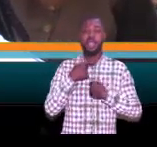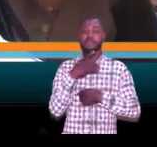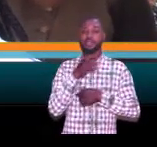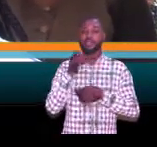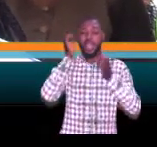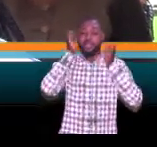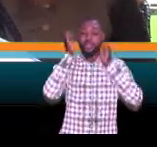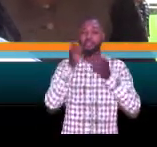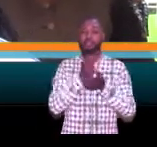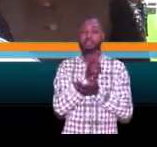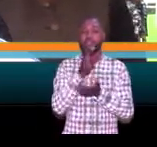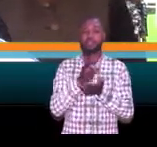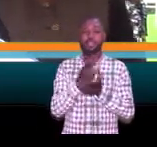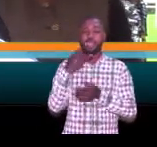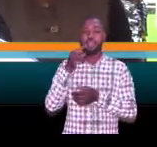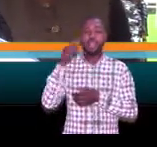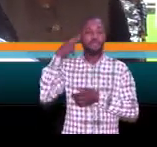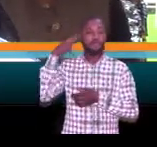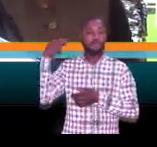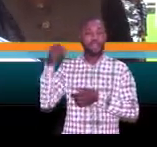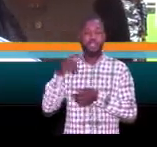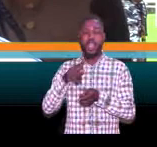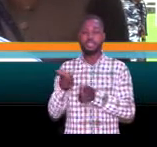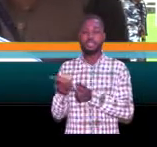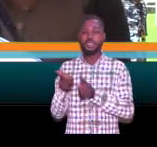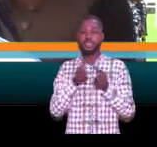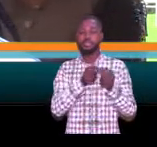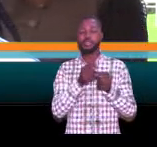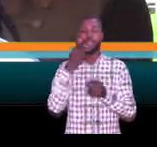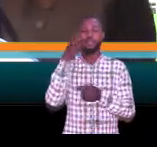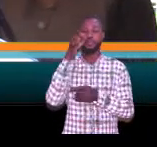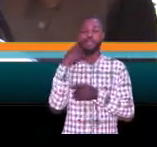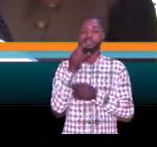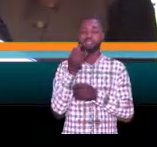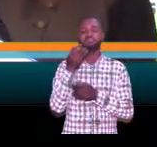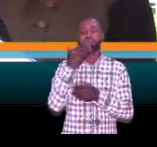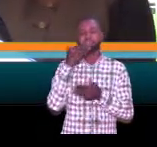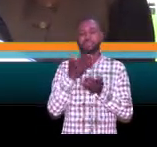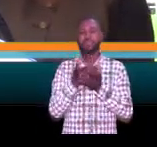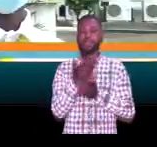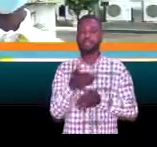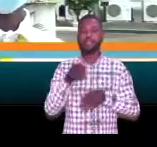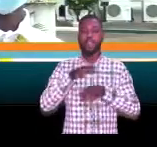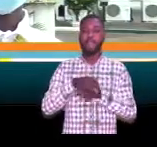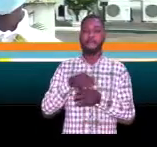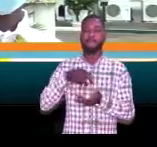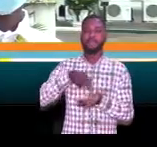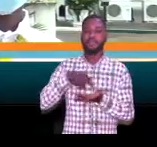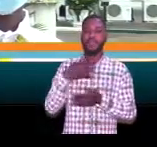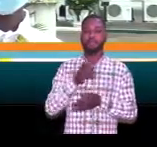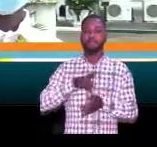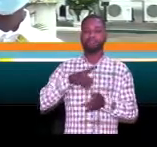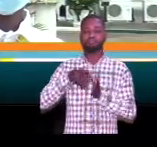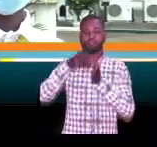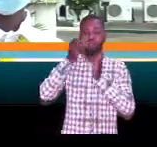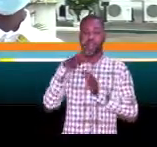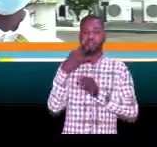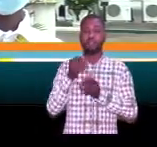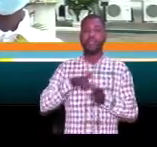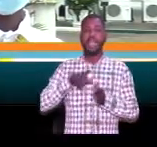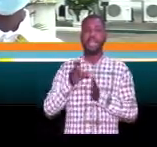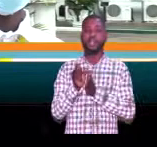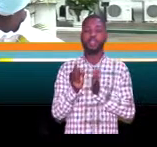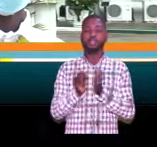an educational station, the radio transistors was the ideal thing. On behalf of students of Lagos